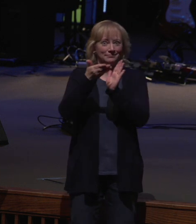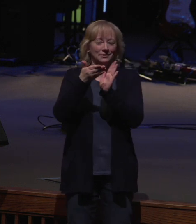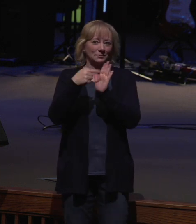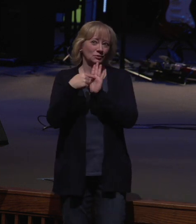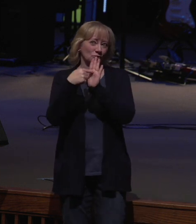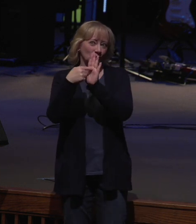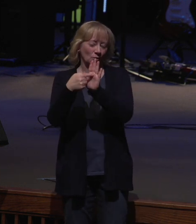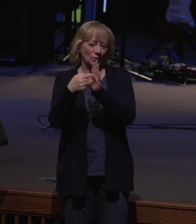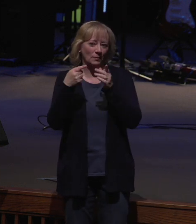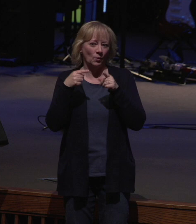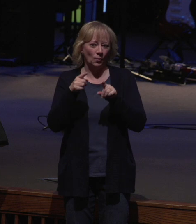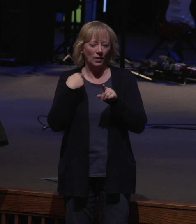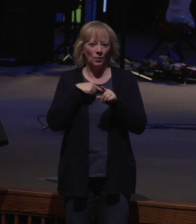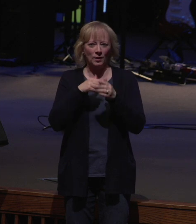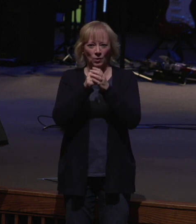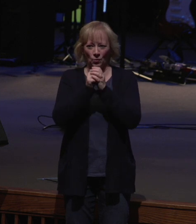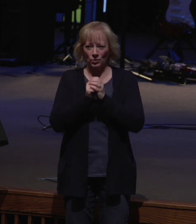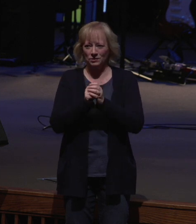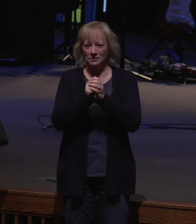worship.